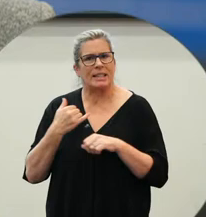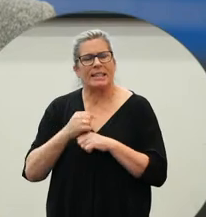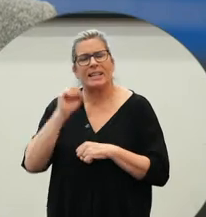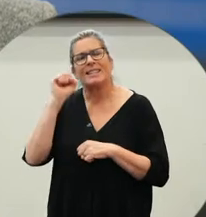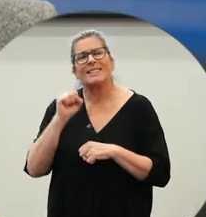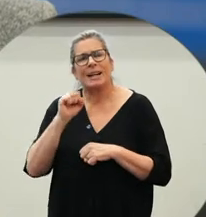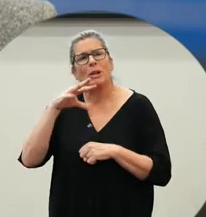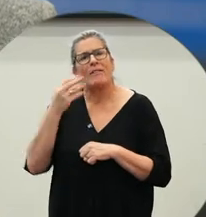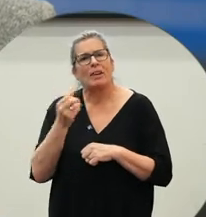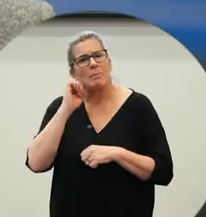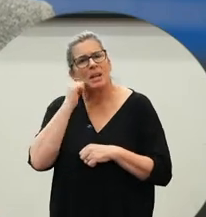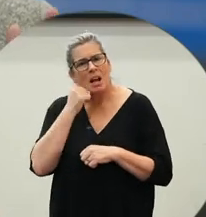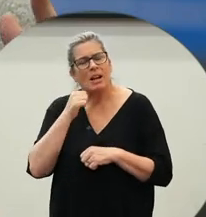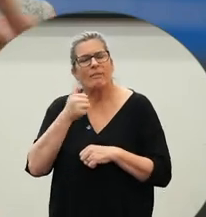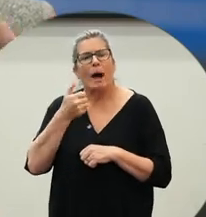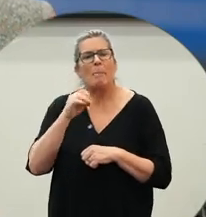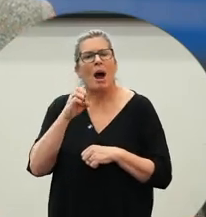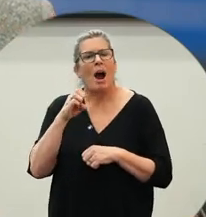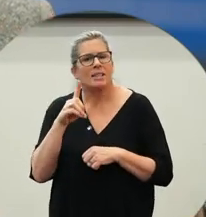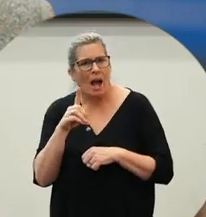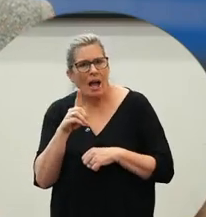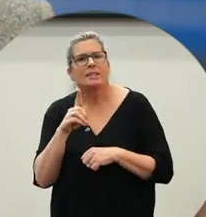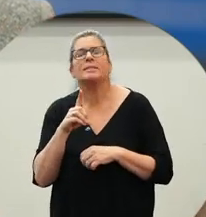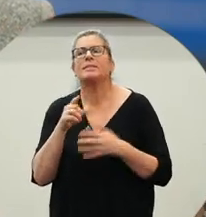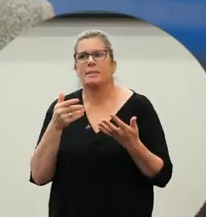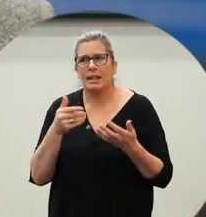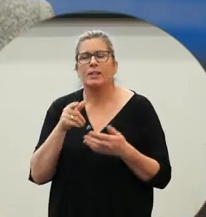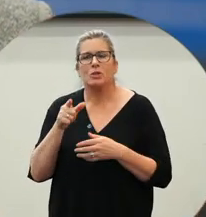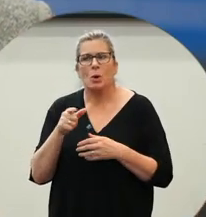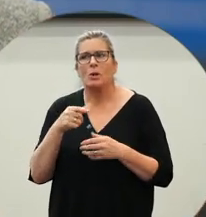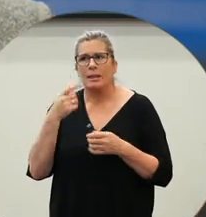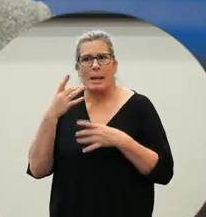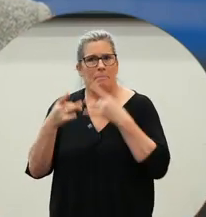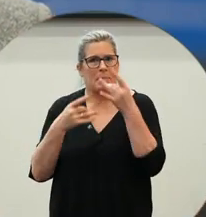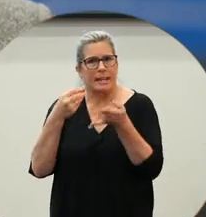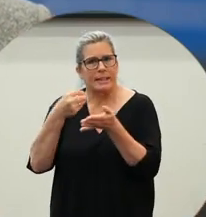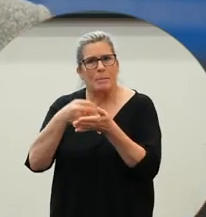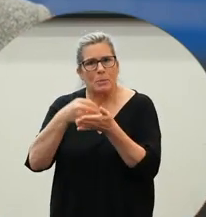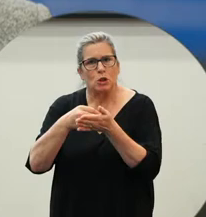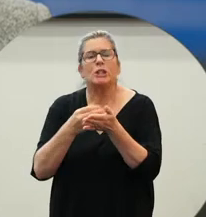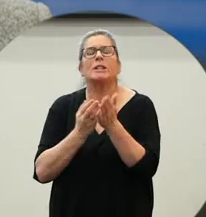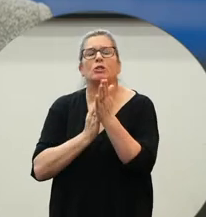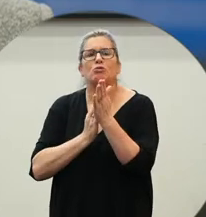of apartheid in South Africa. That the Bates were part of the system. They had made their money through